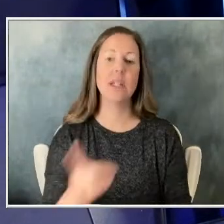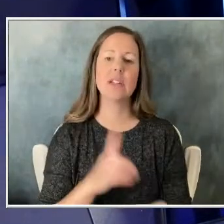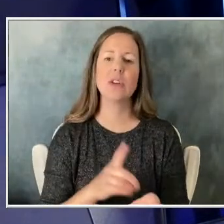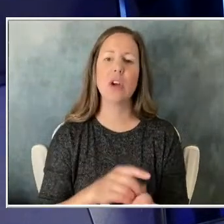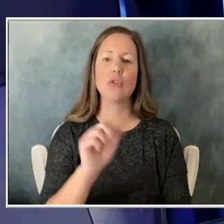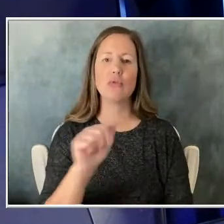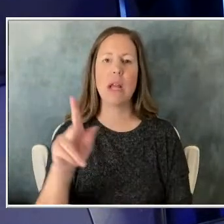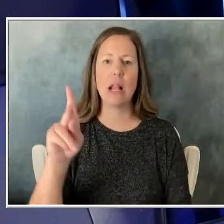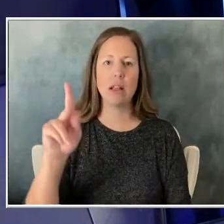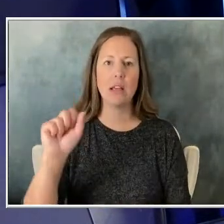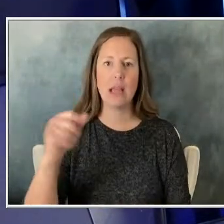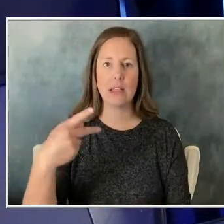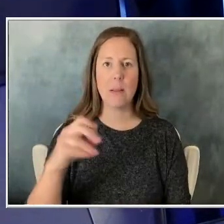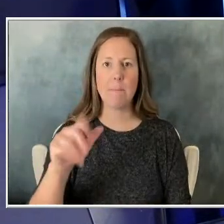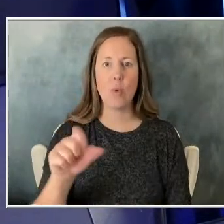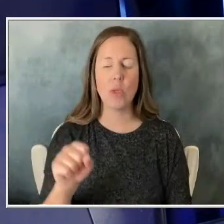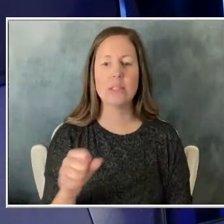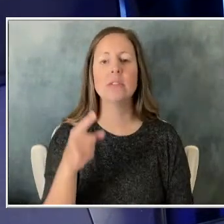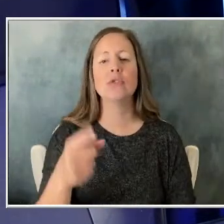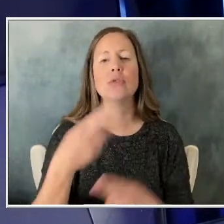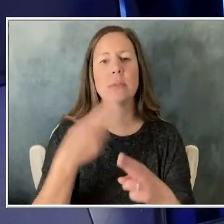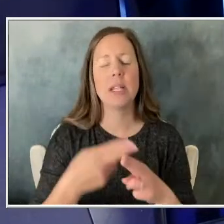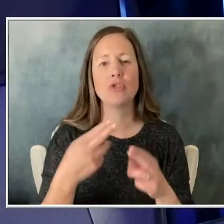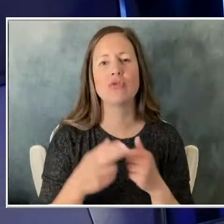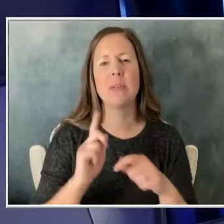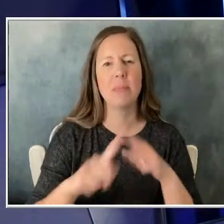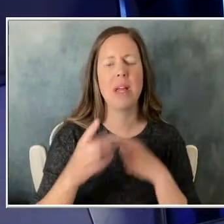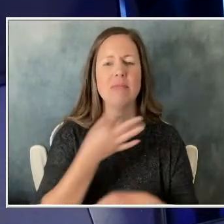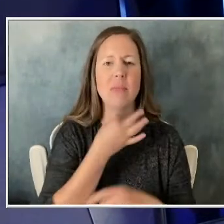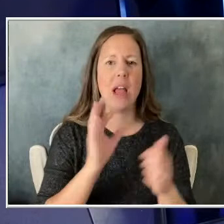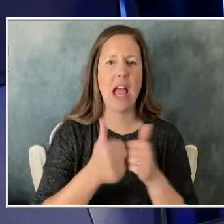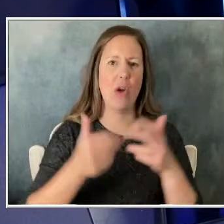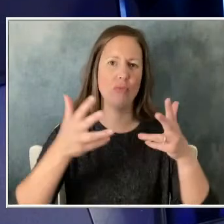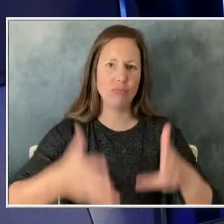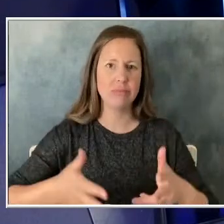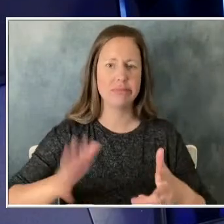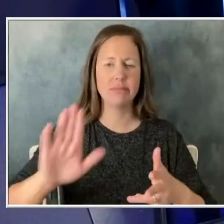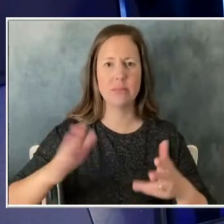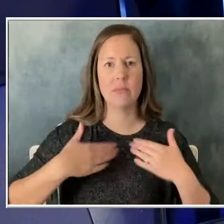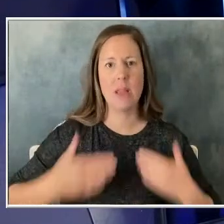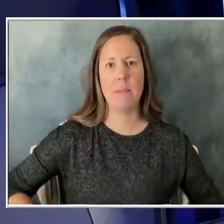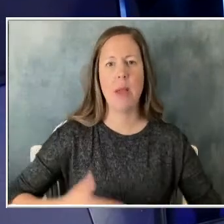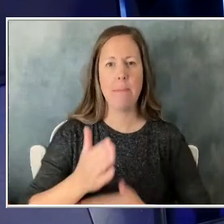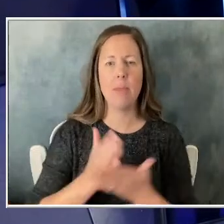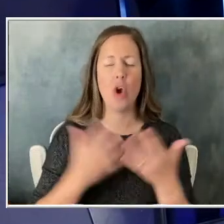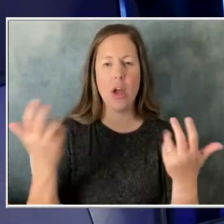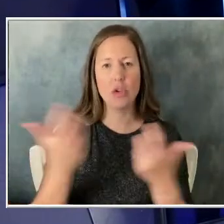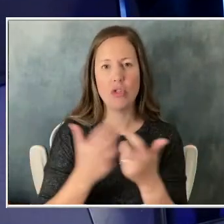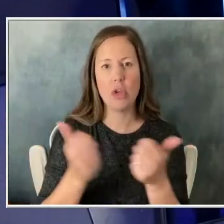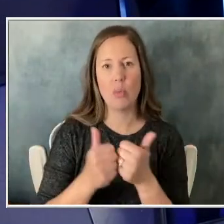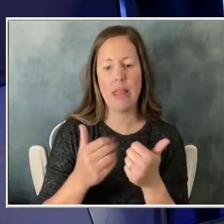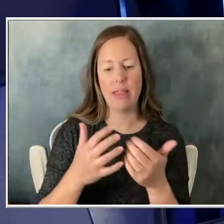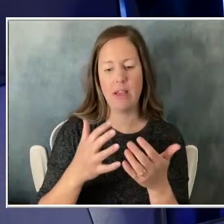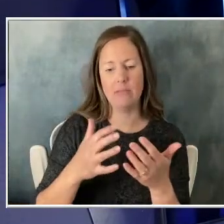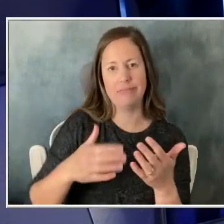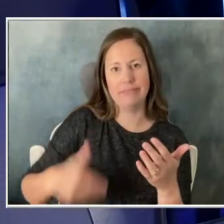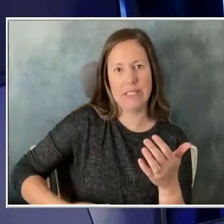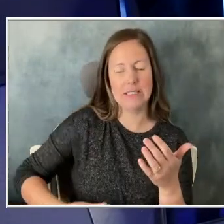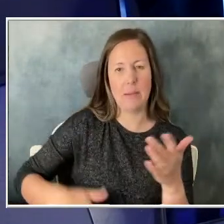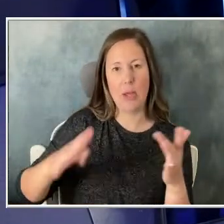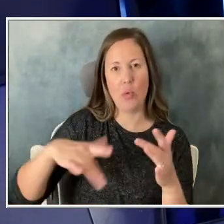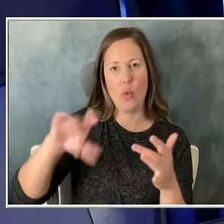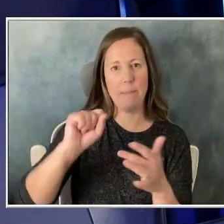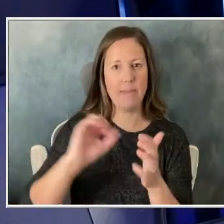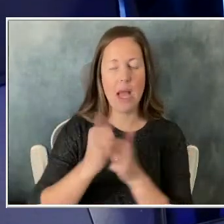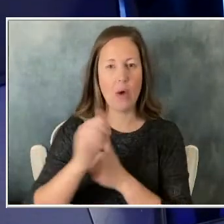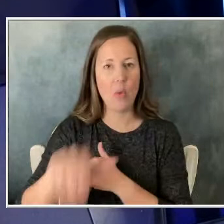you touched on this, but Jeremy wants to know, how do the remaining organs adjust to accommodate the missing stomach? How do the other organs know how to